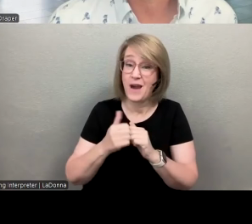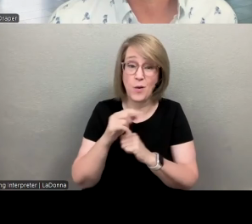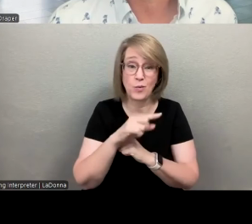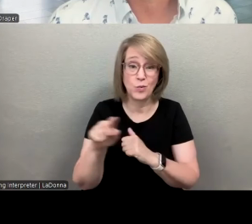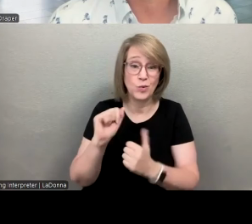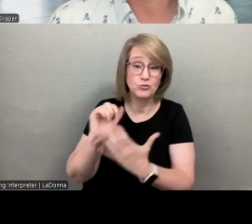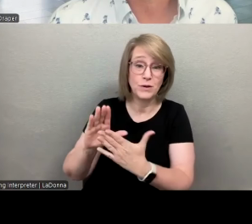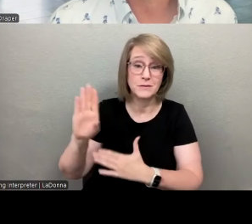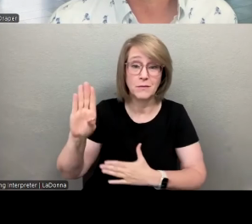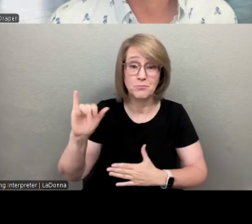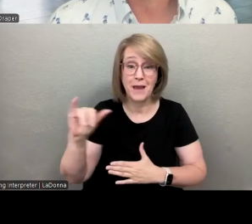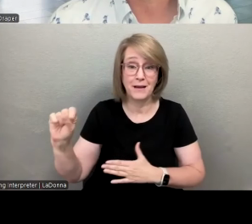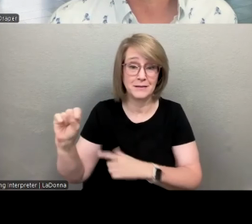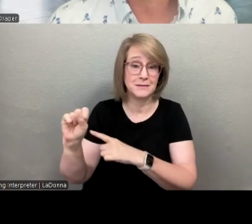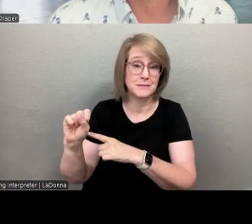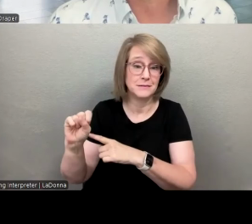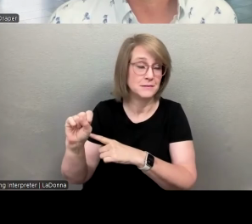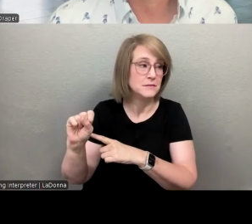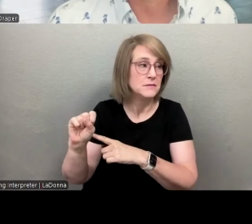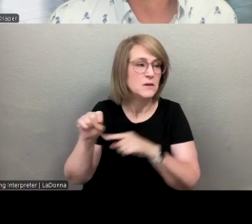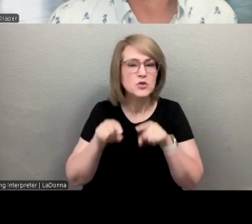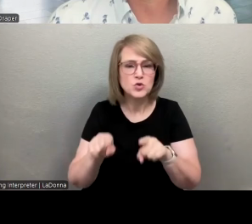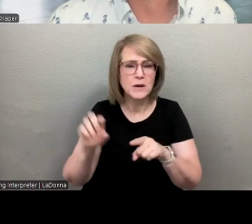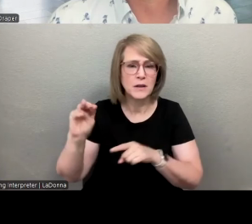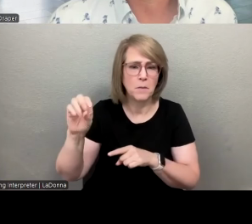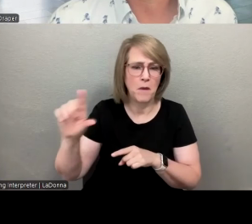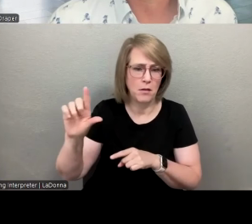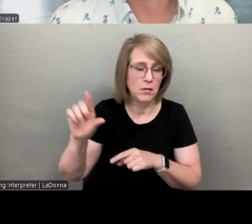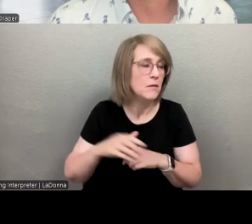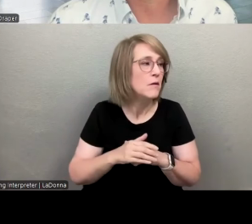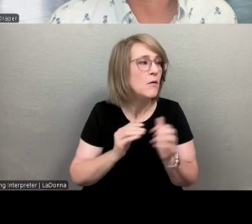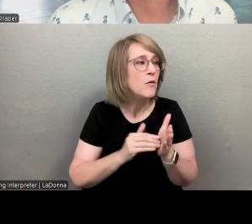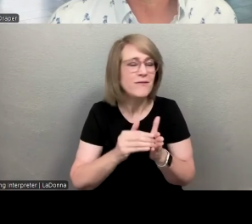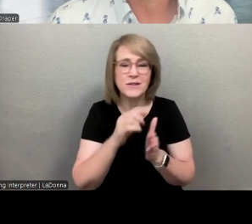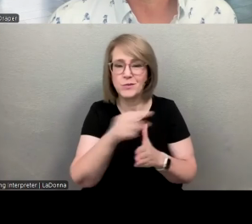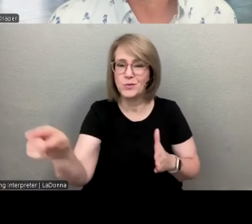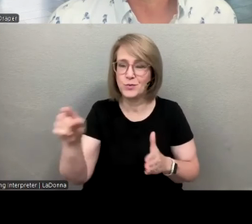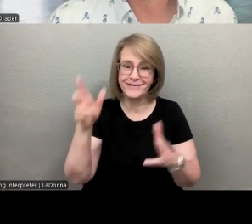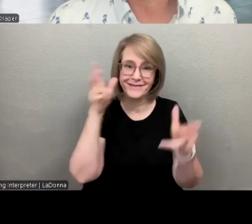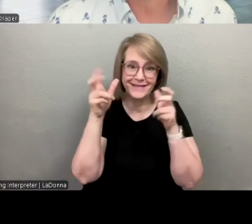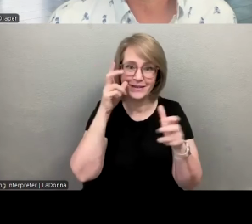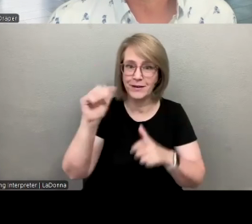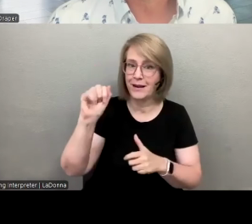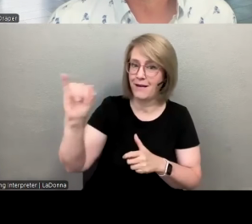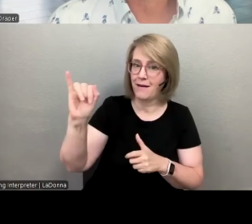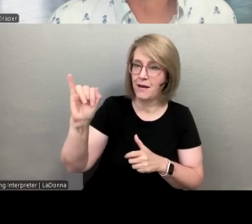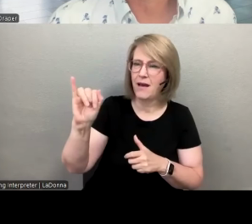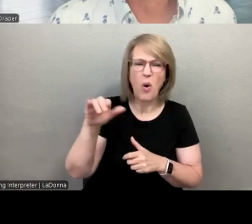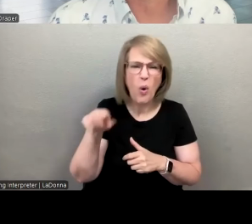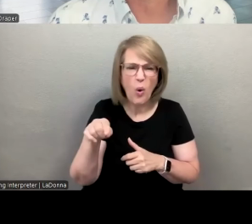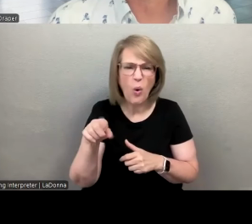people, if they've heard one thing about AI, it's that it's biased, right? And so if you're training AI models to